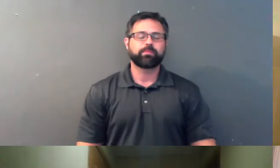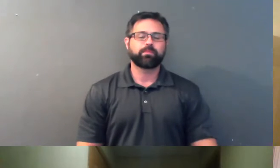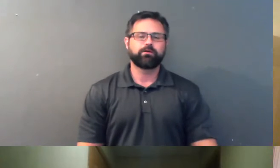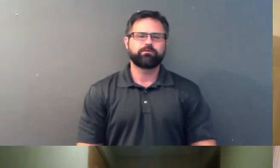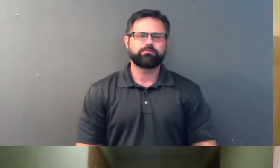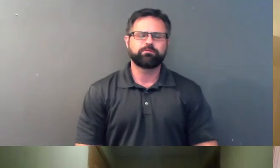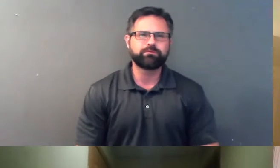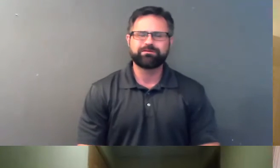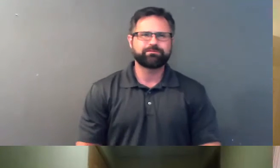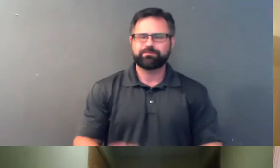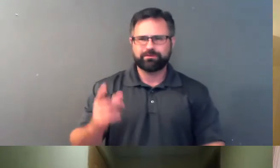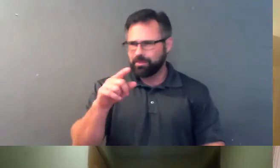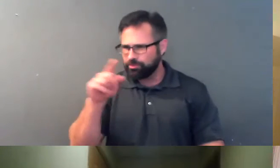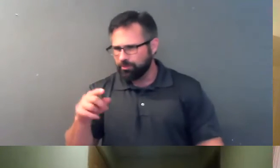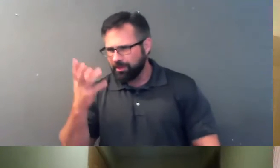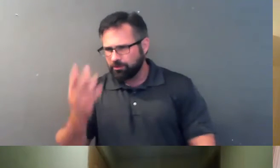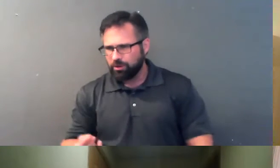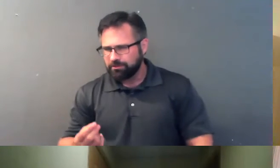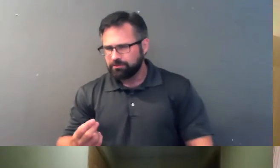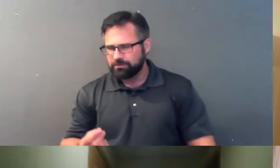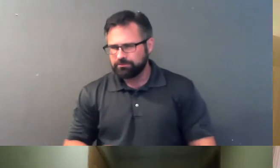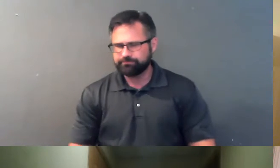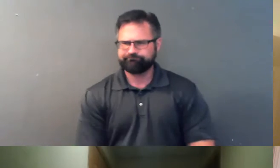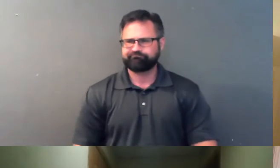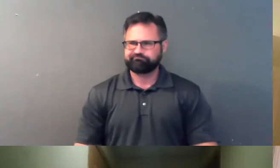just lost that thread there for a minute.